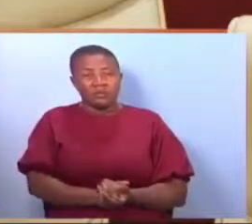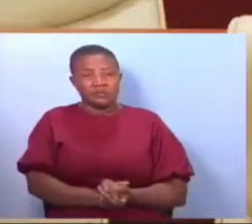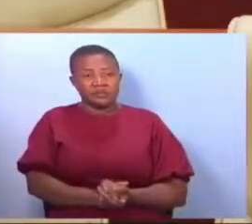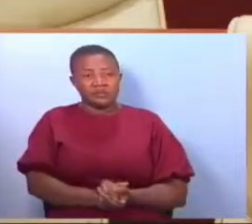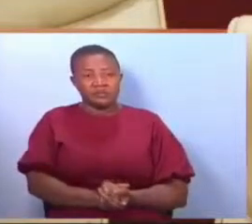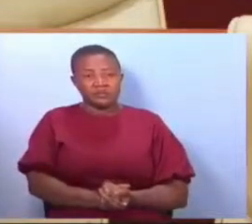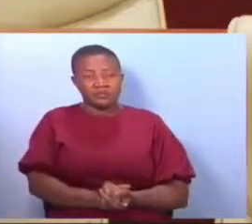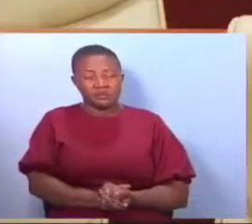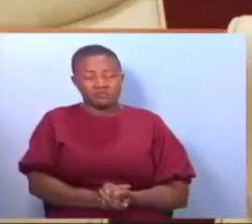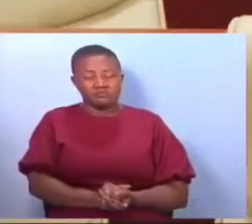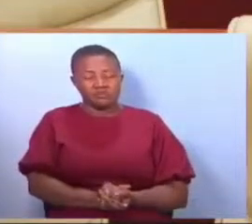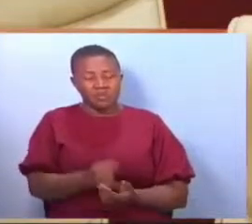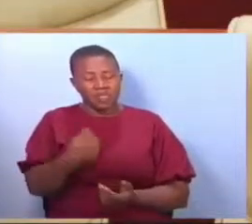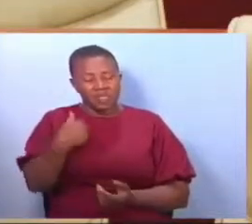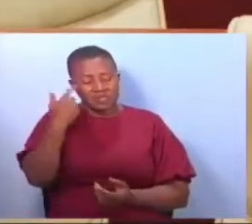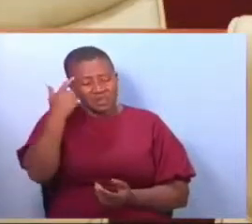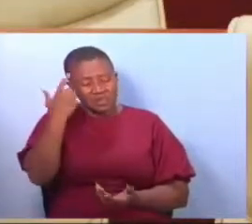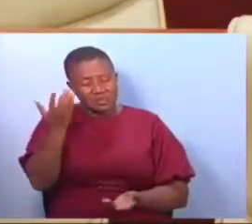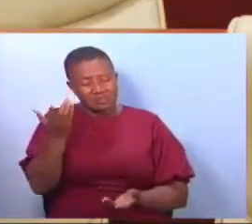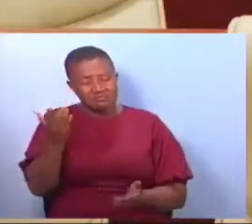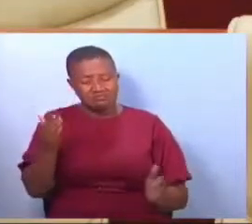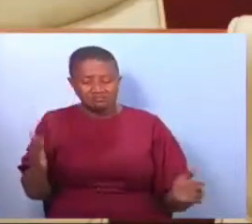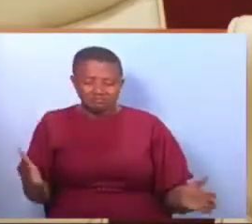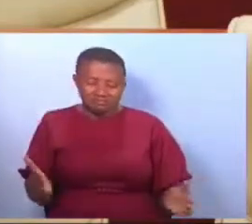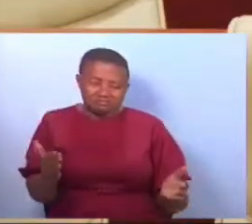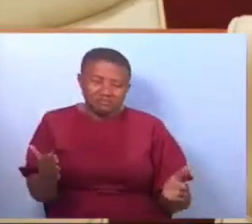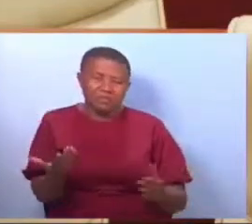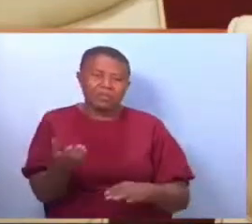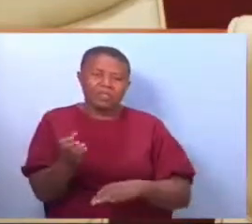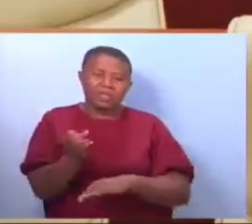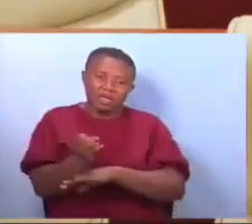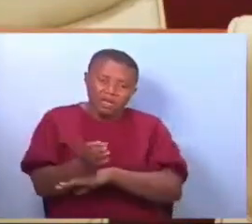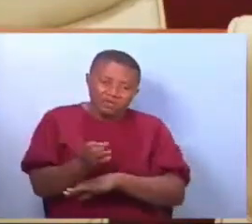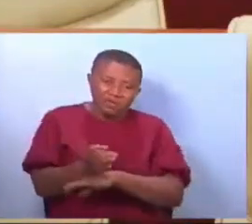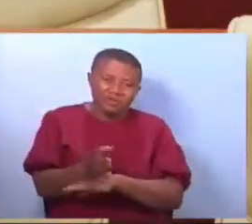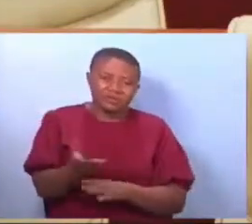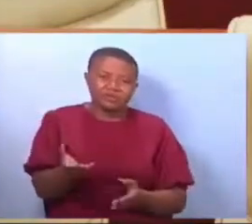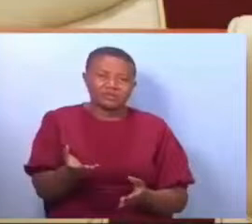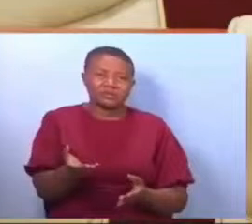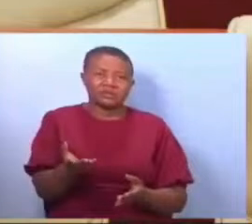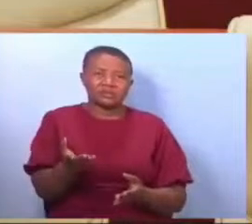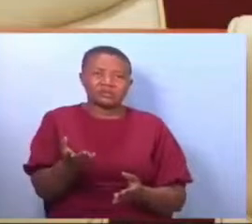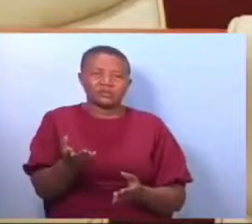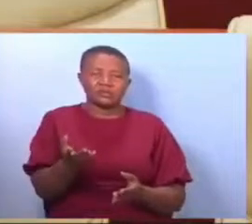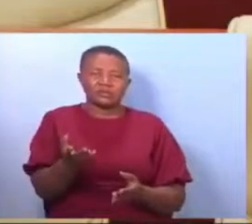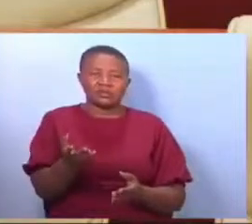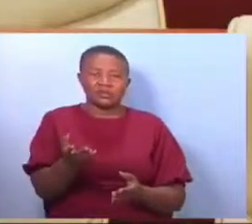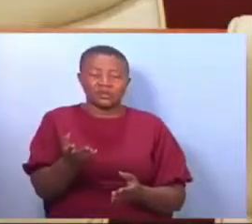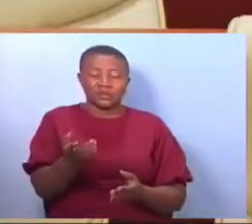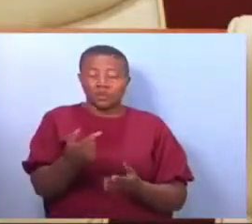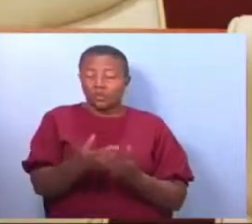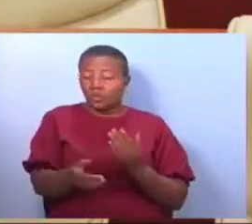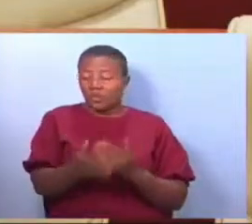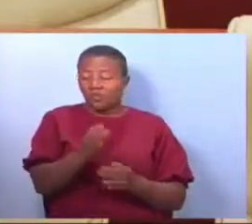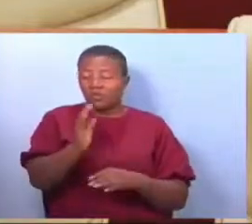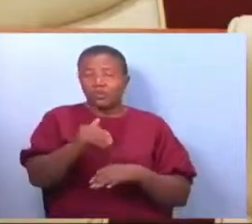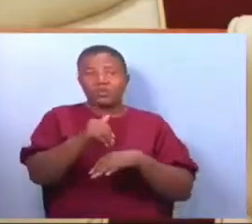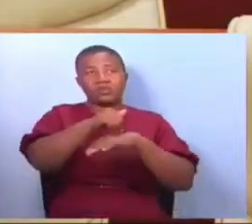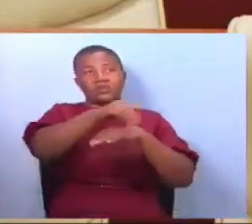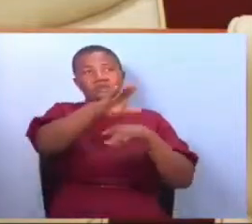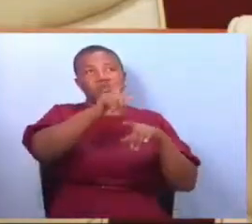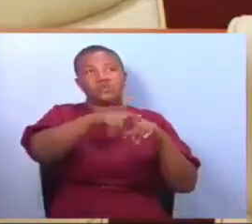the influence would be directed towards the developed countries than